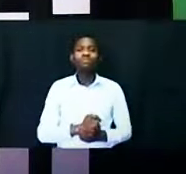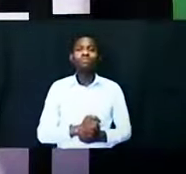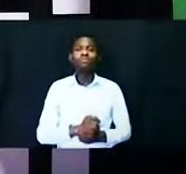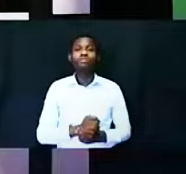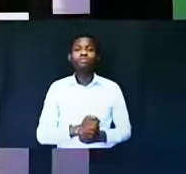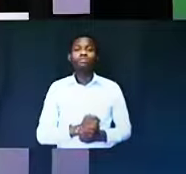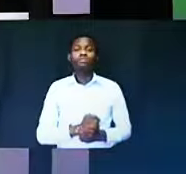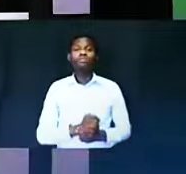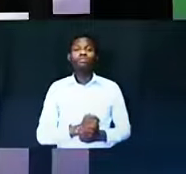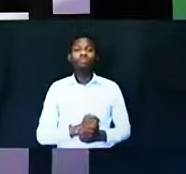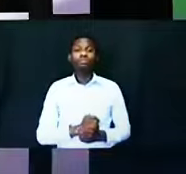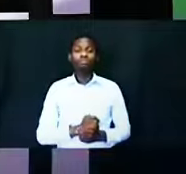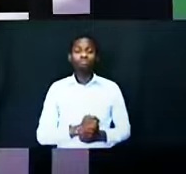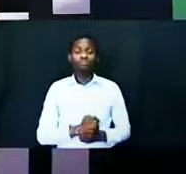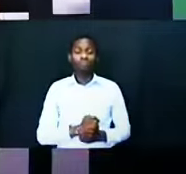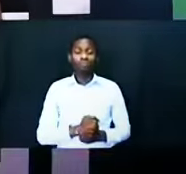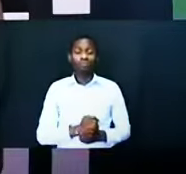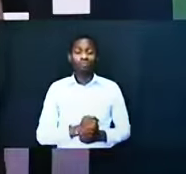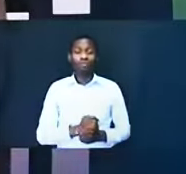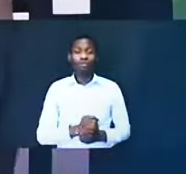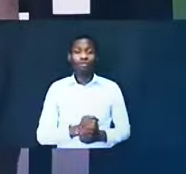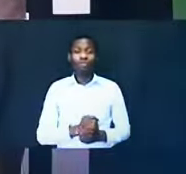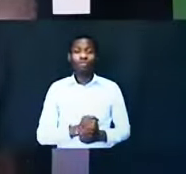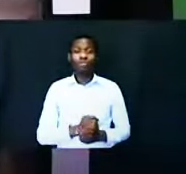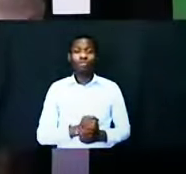See, in psychology,